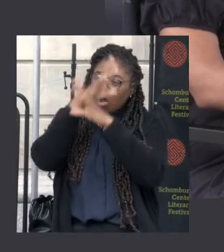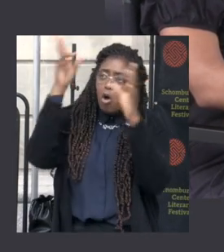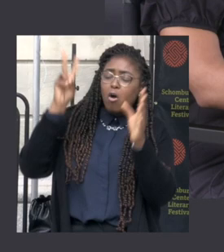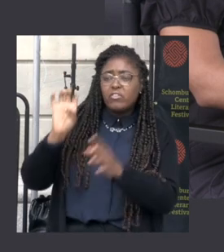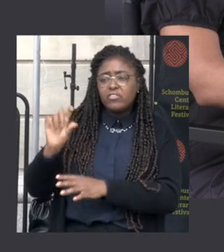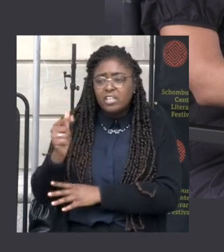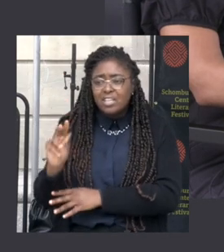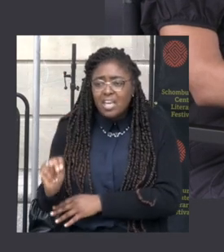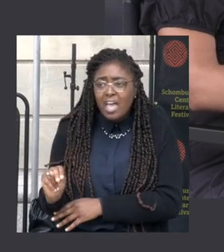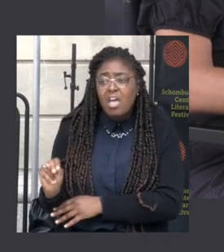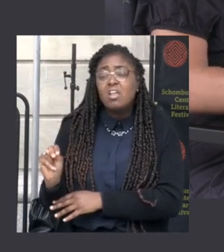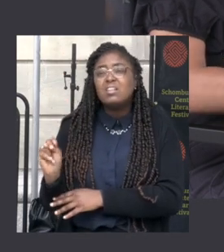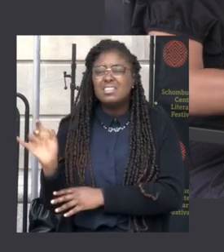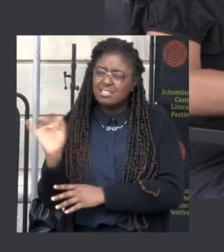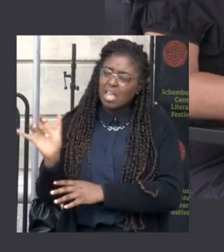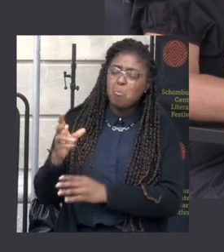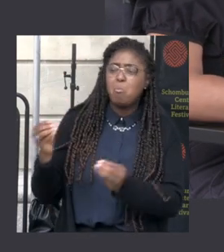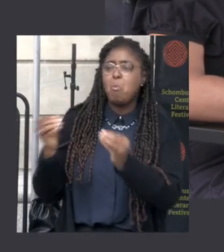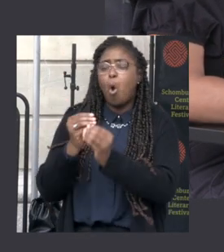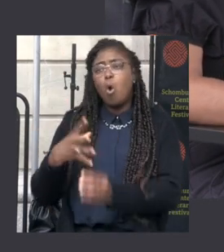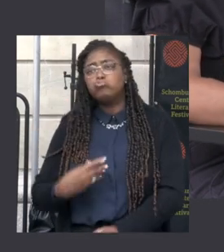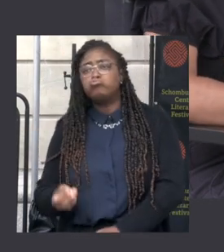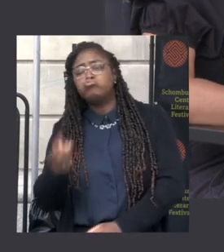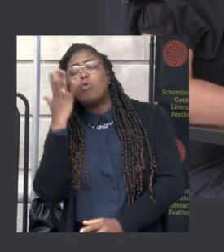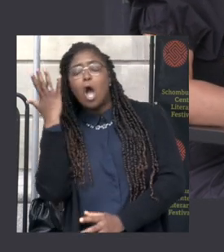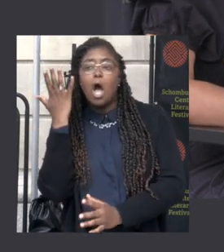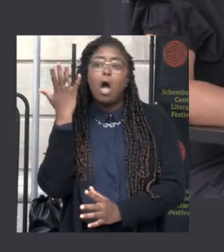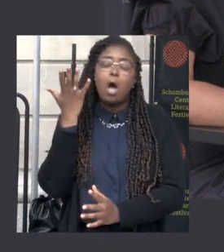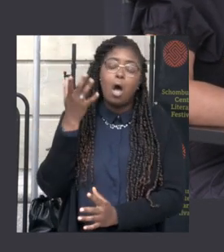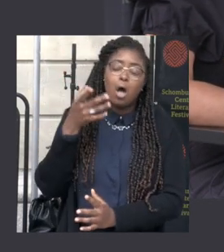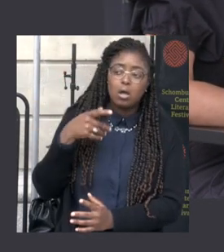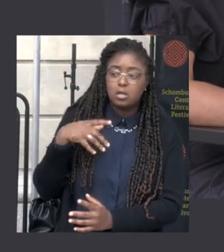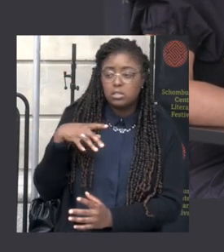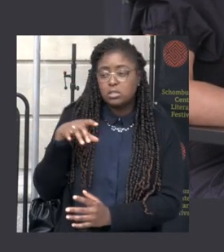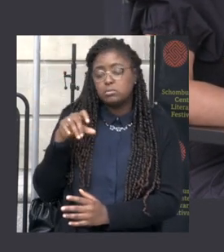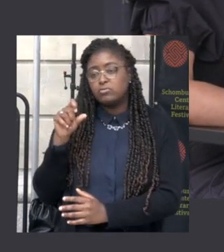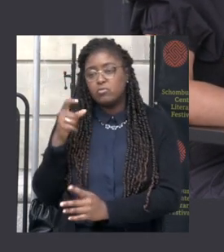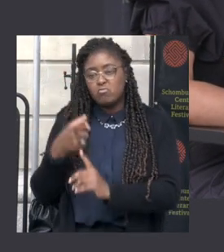a white suburban practice, more recently, you know, young